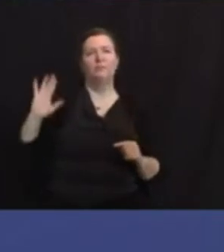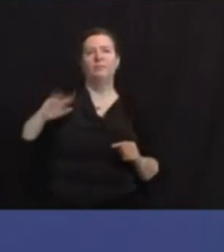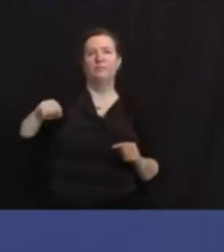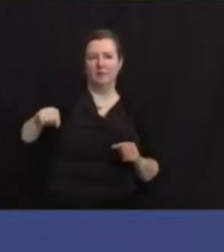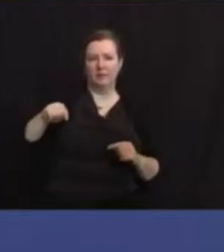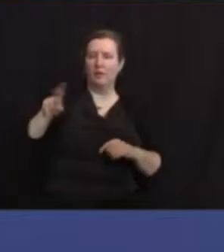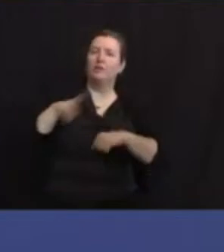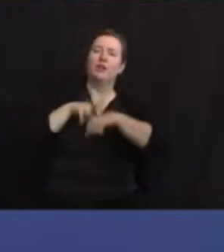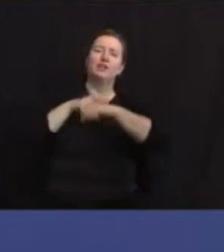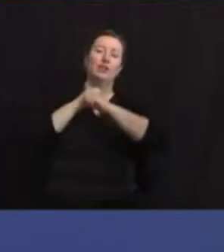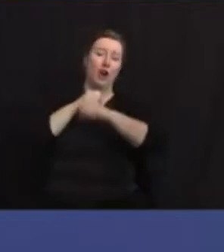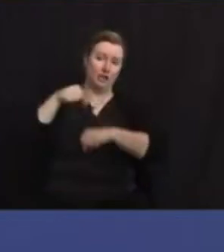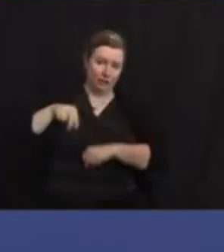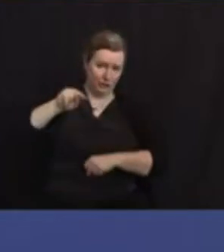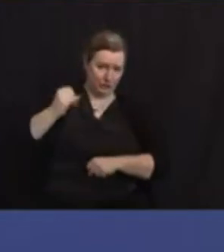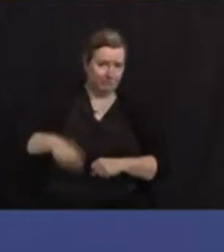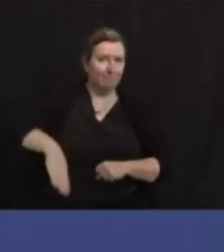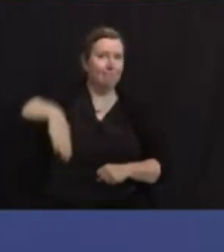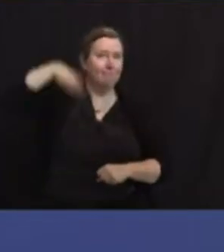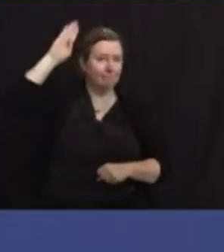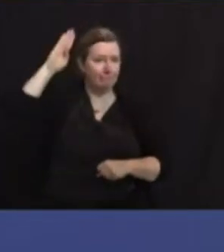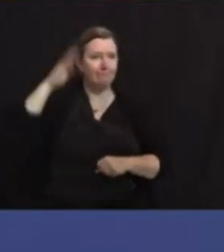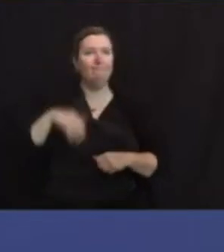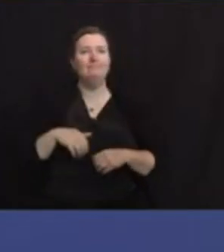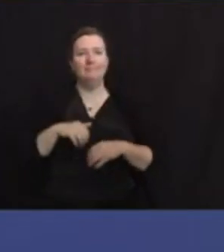twice overseas into